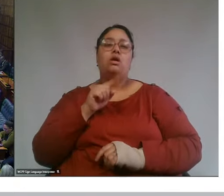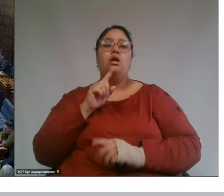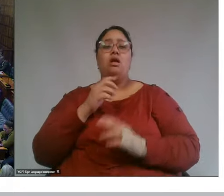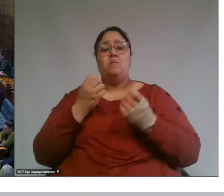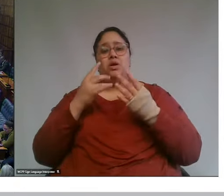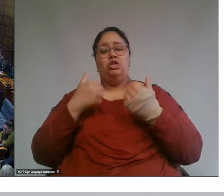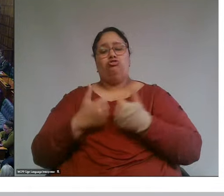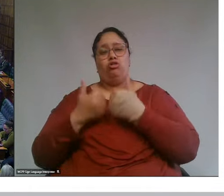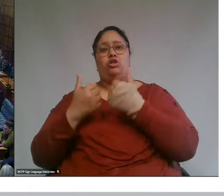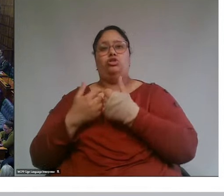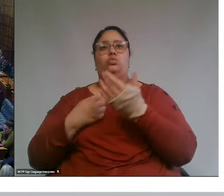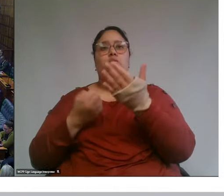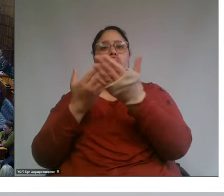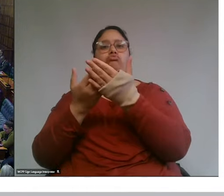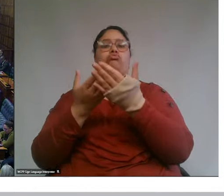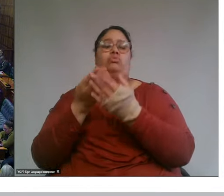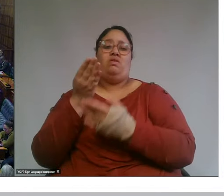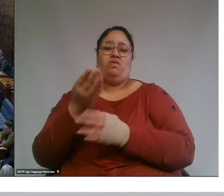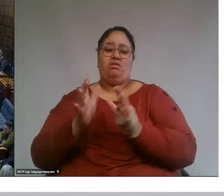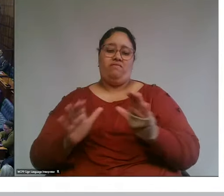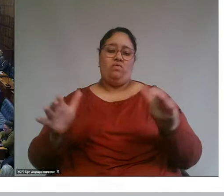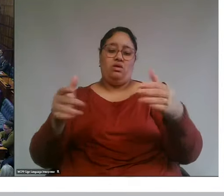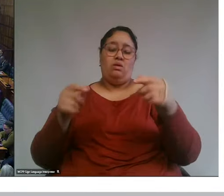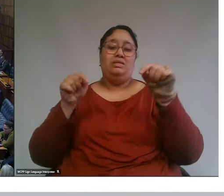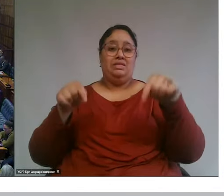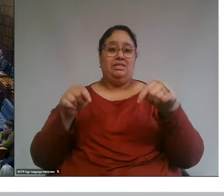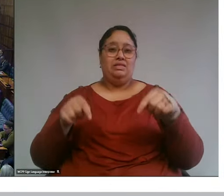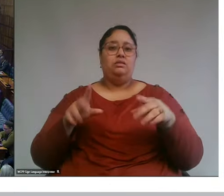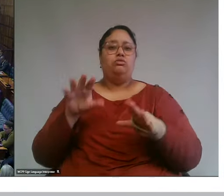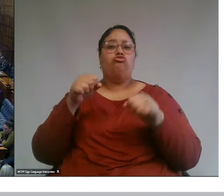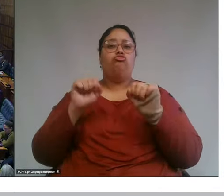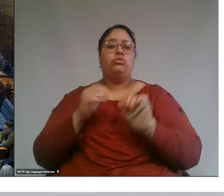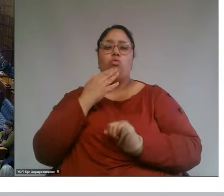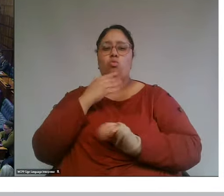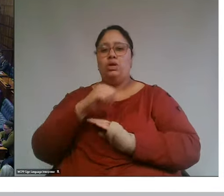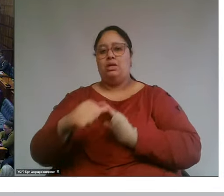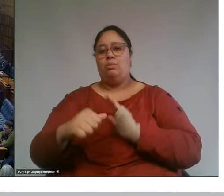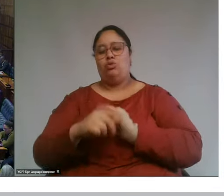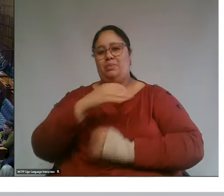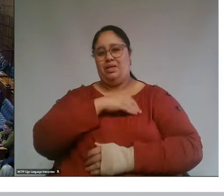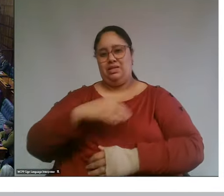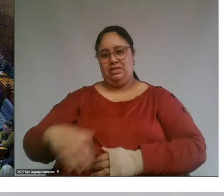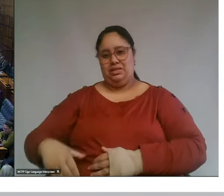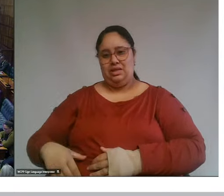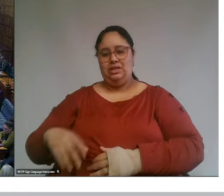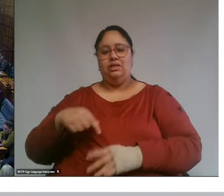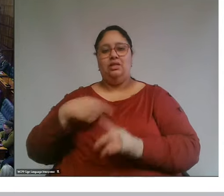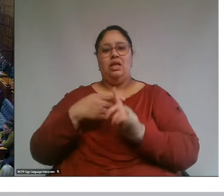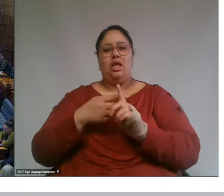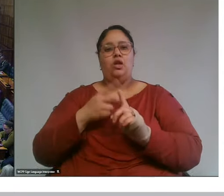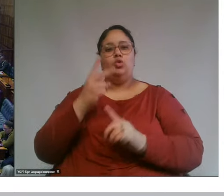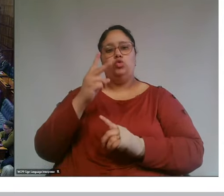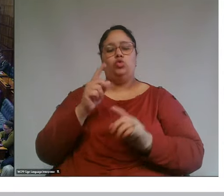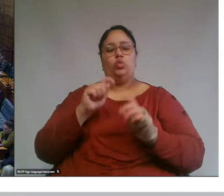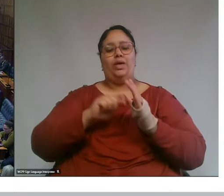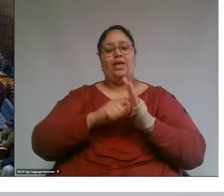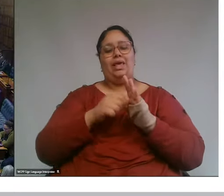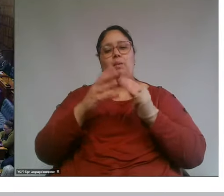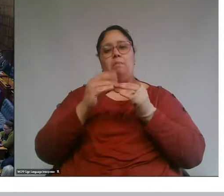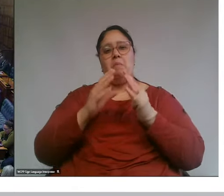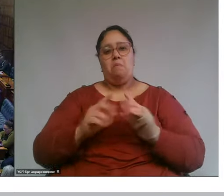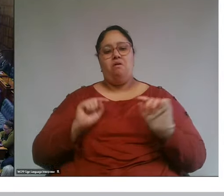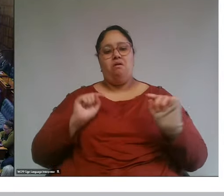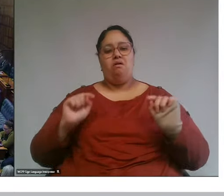we we we raise there that particular forum is chaired by the deputy president and the two key members is